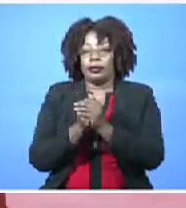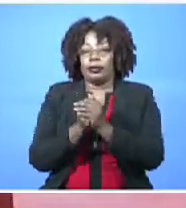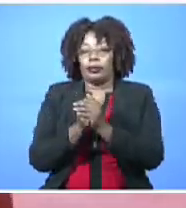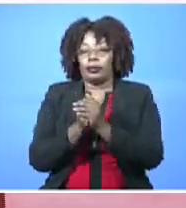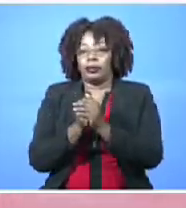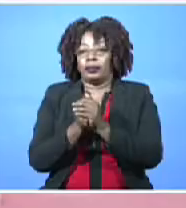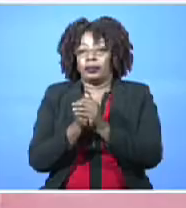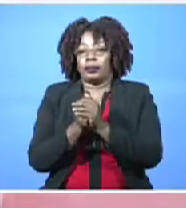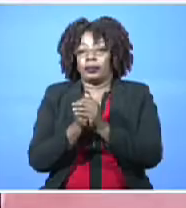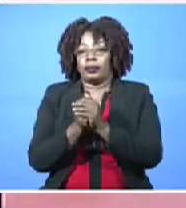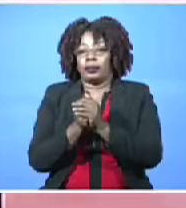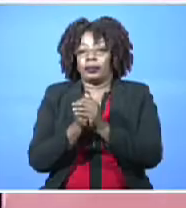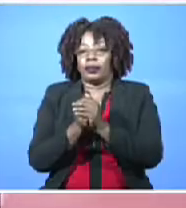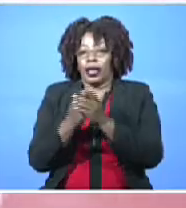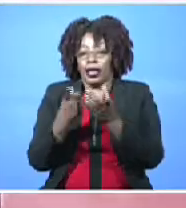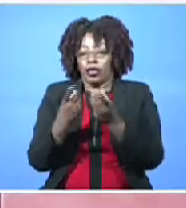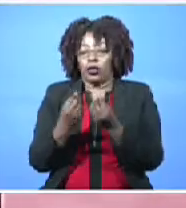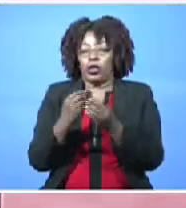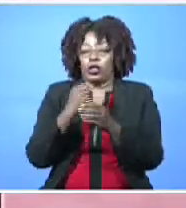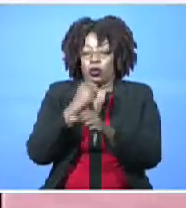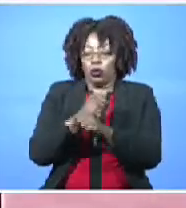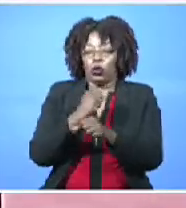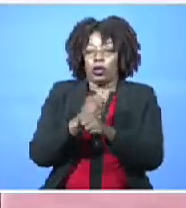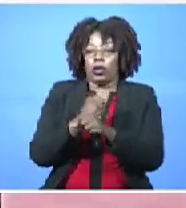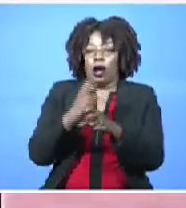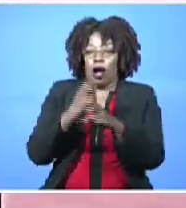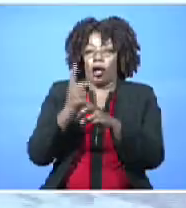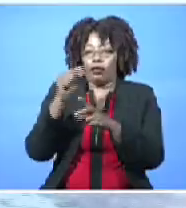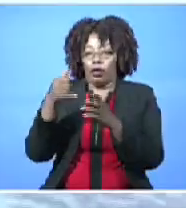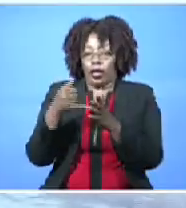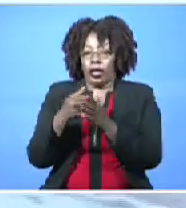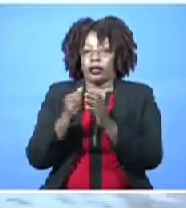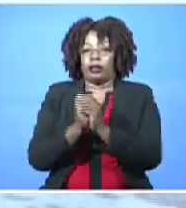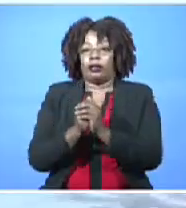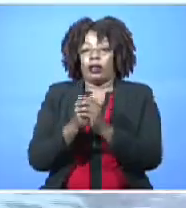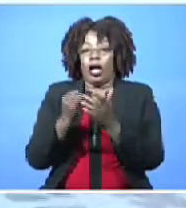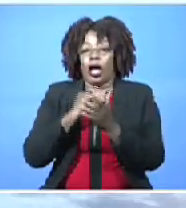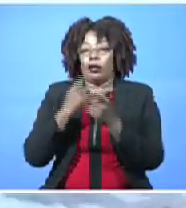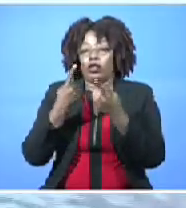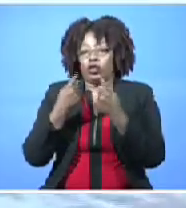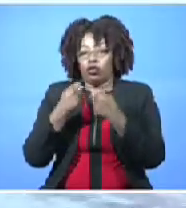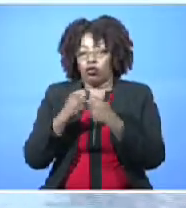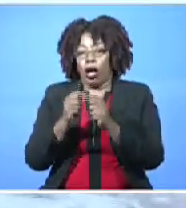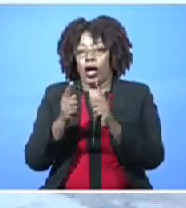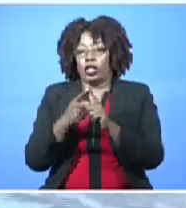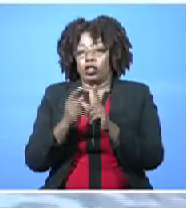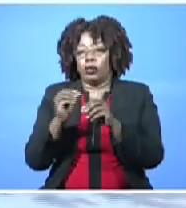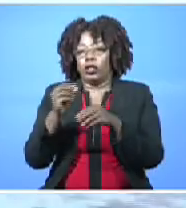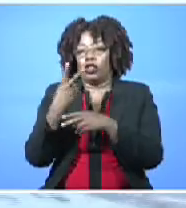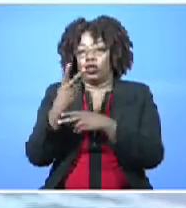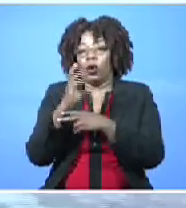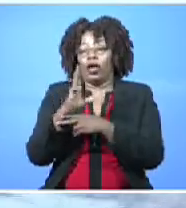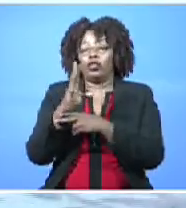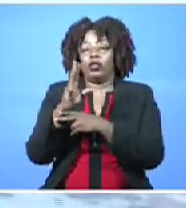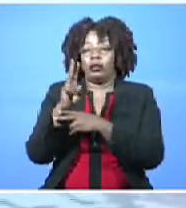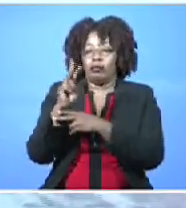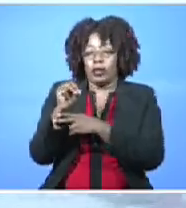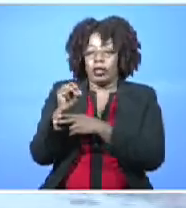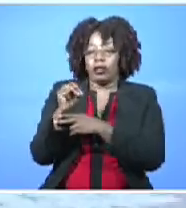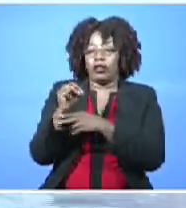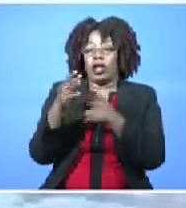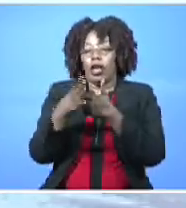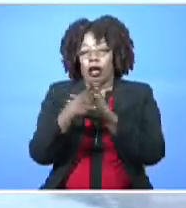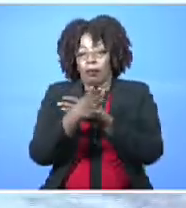I did this work and I worked so hard for it and I got it. I'm going to try to place in the 200 meters butterfly because I